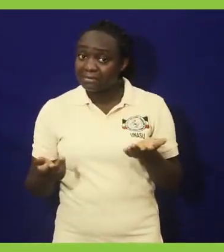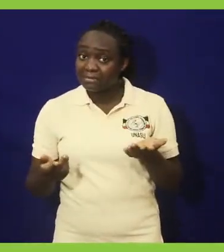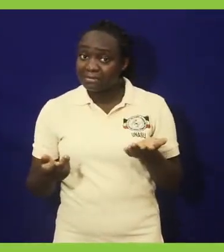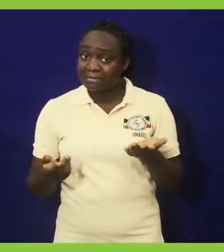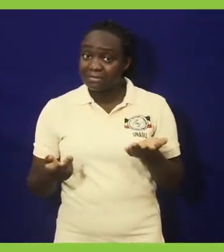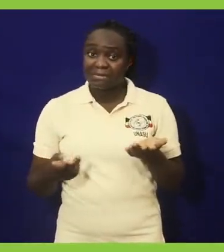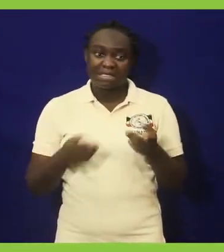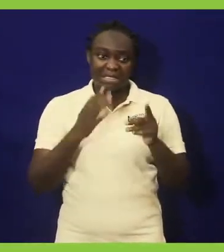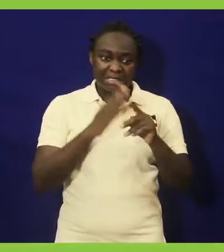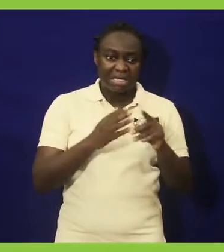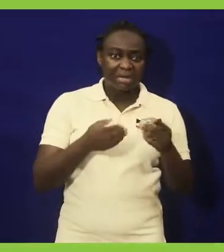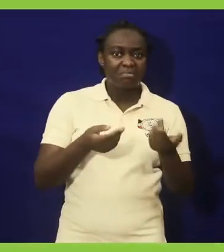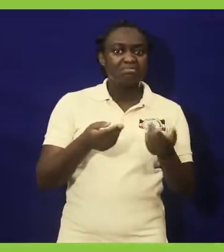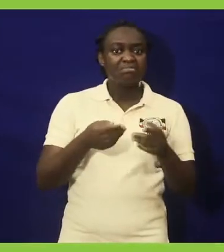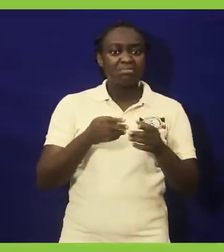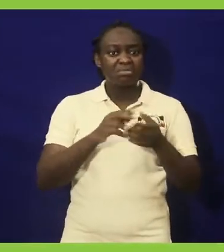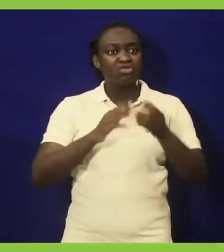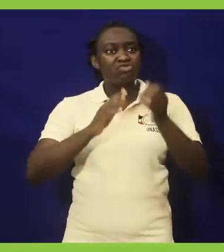building materials.